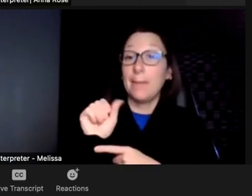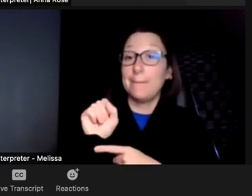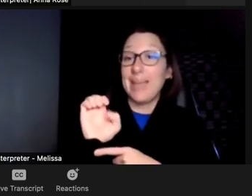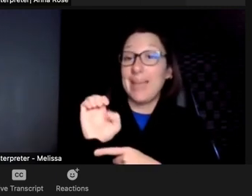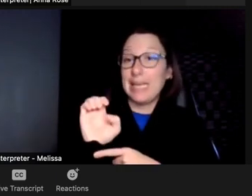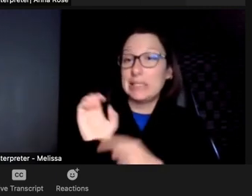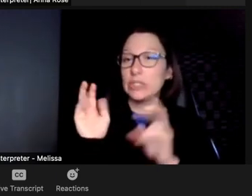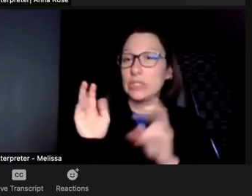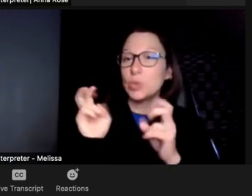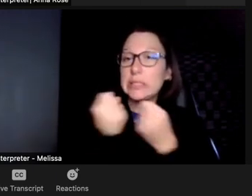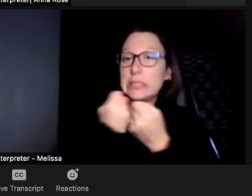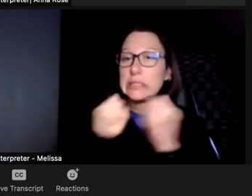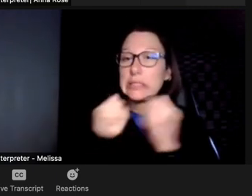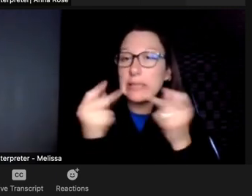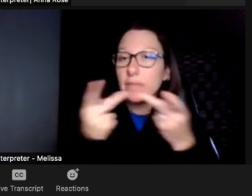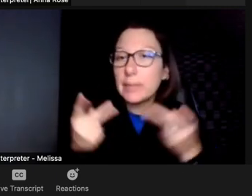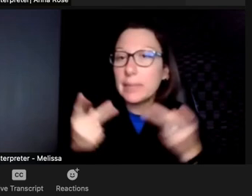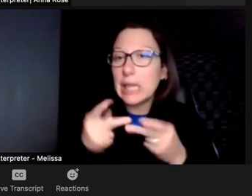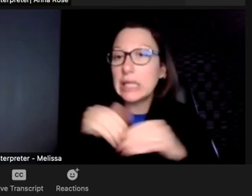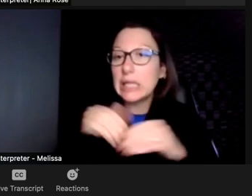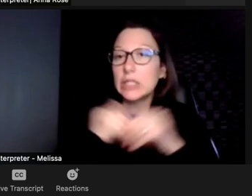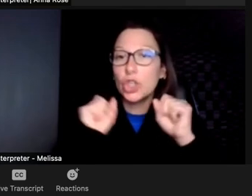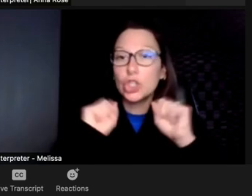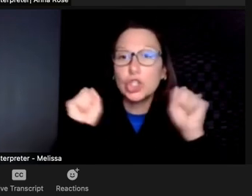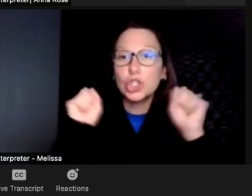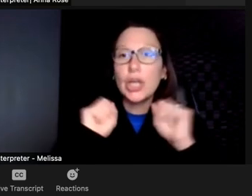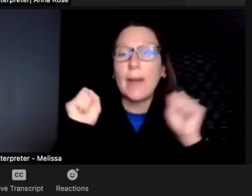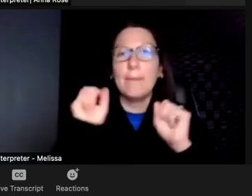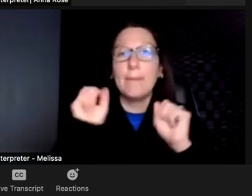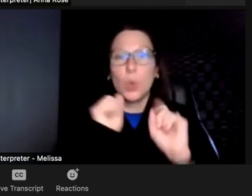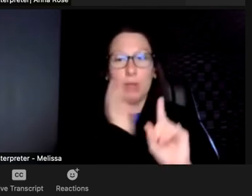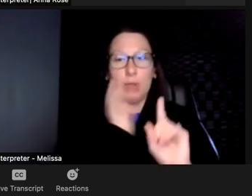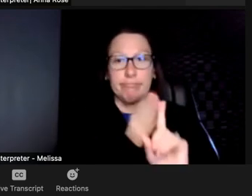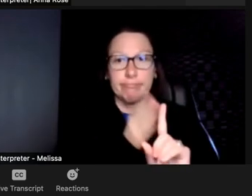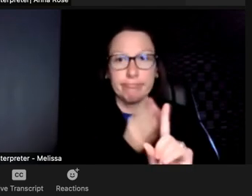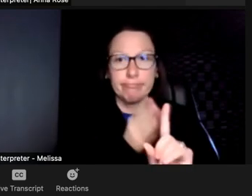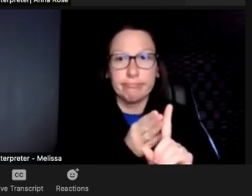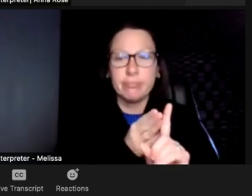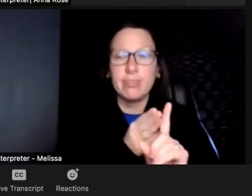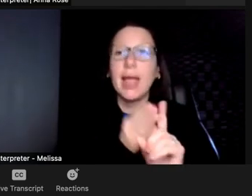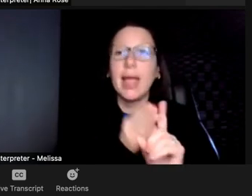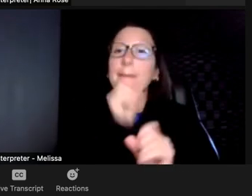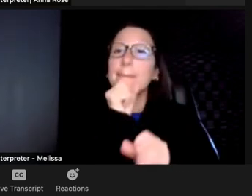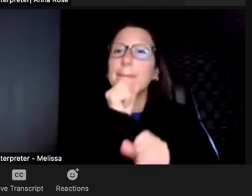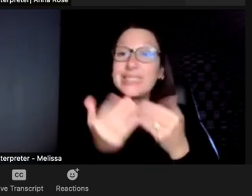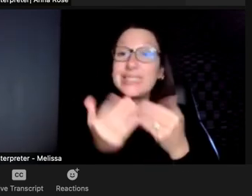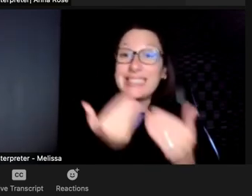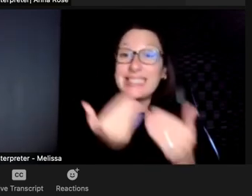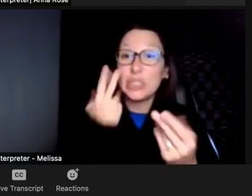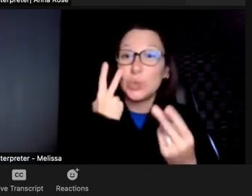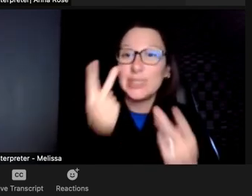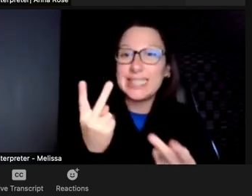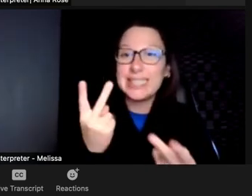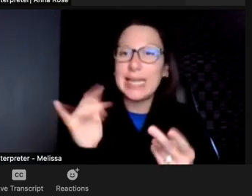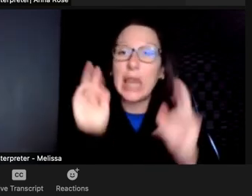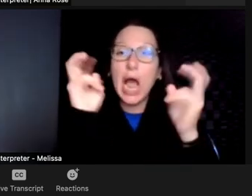in the gym, that is a place that we could always go to, and make that place easy to see, like a home base,